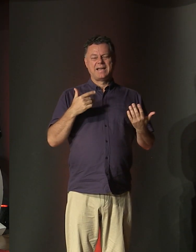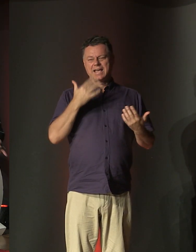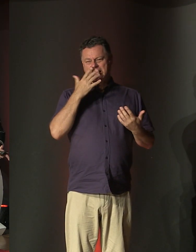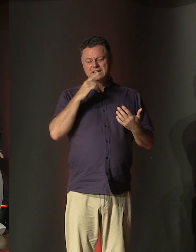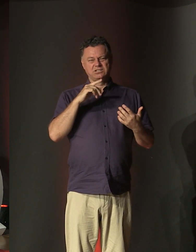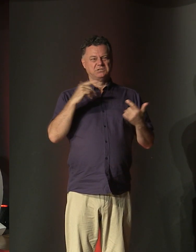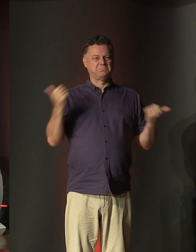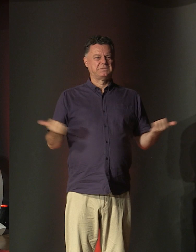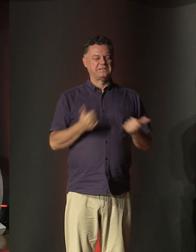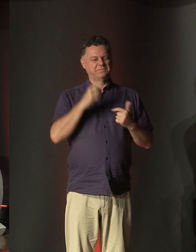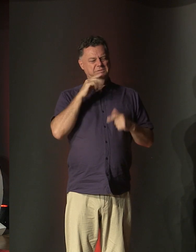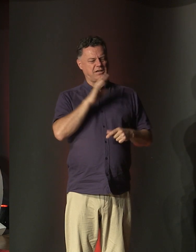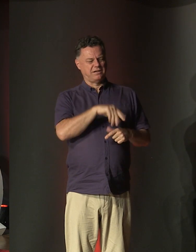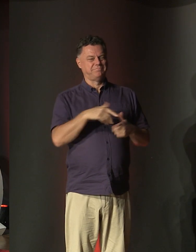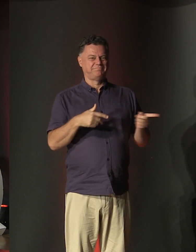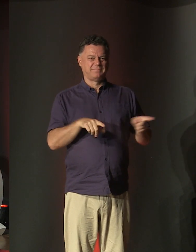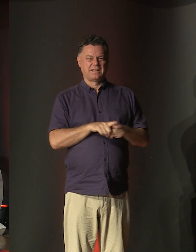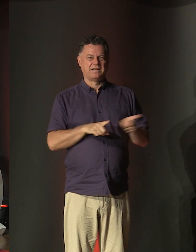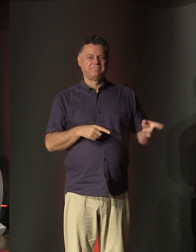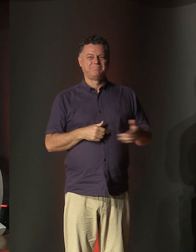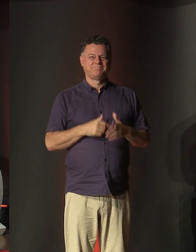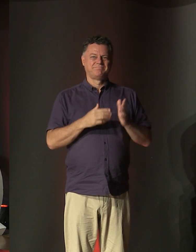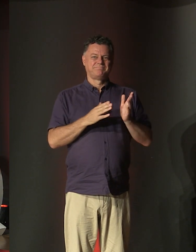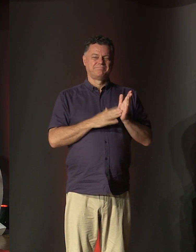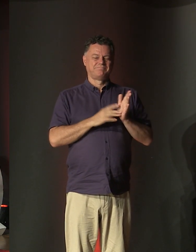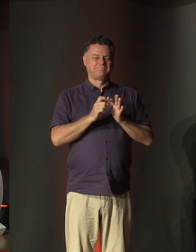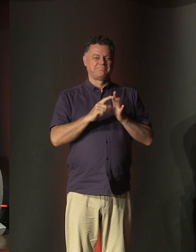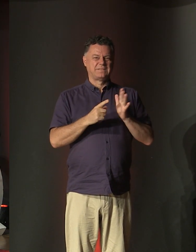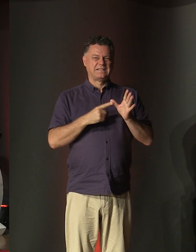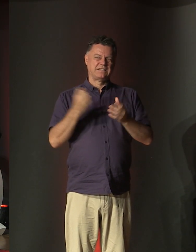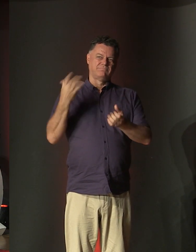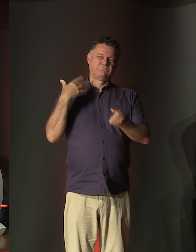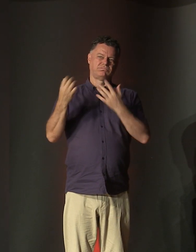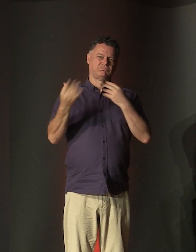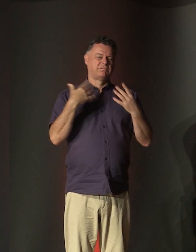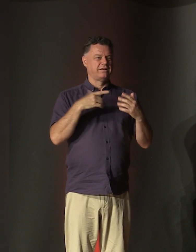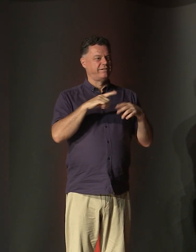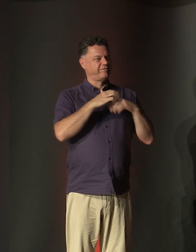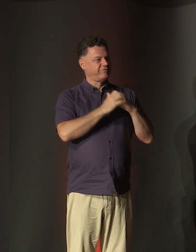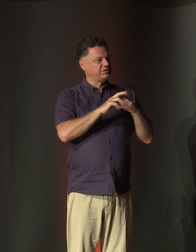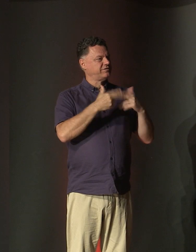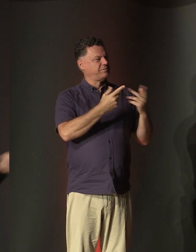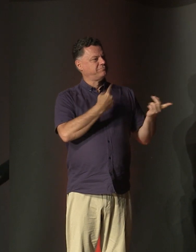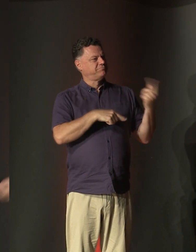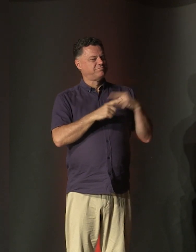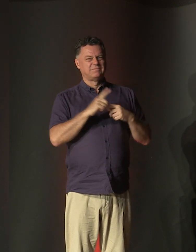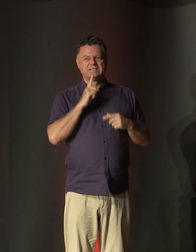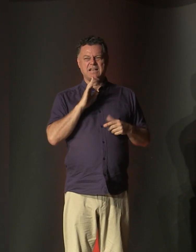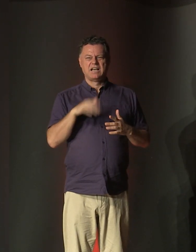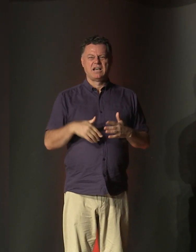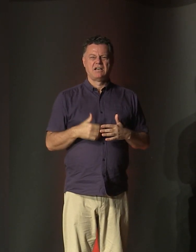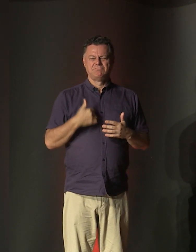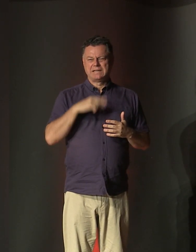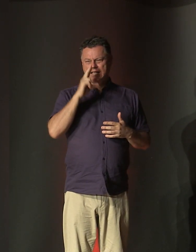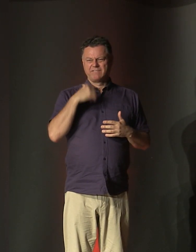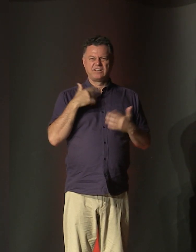are all around us, the media, people around us, and we think, this doesn't really